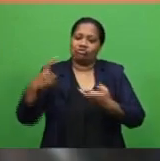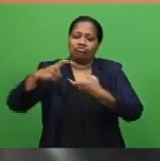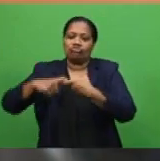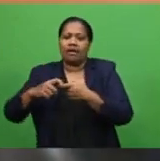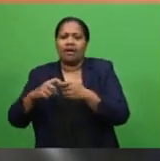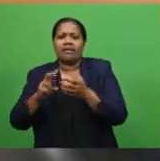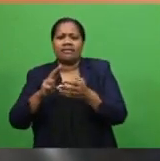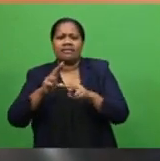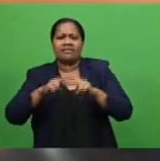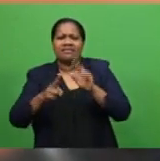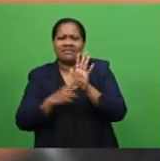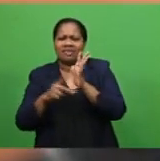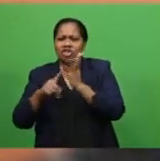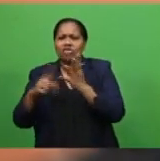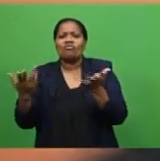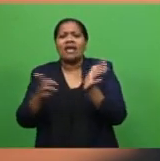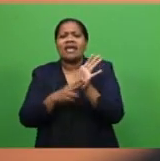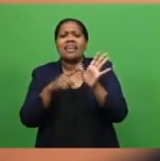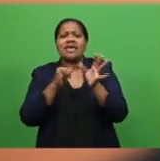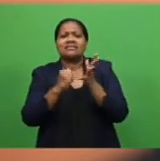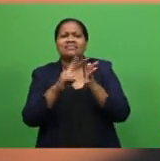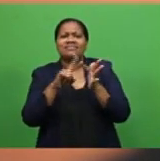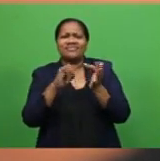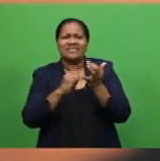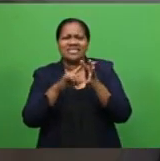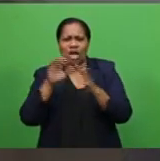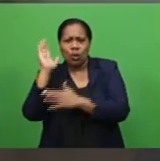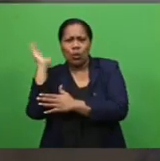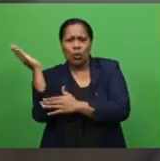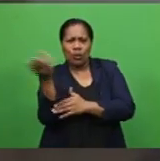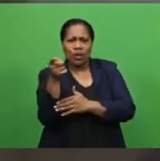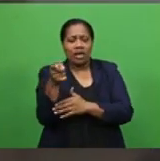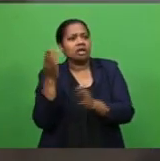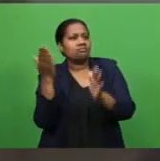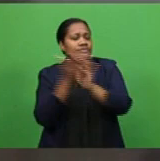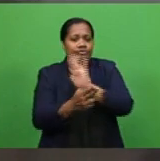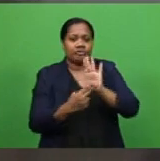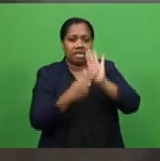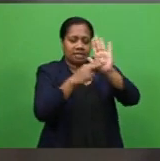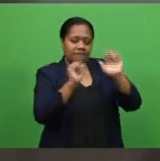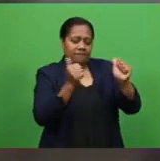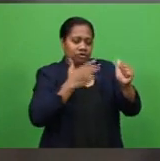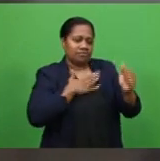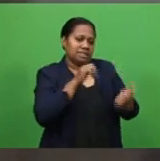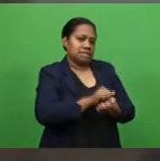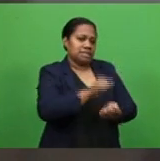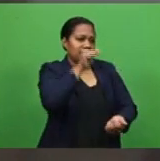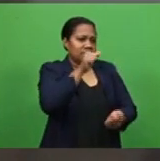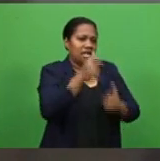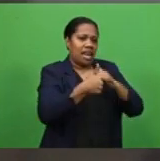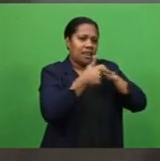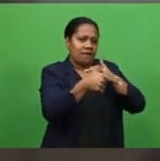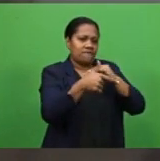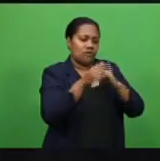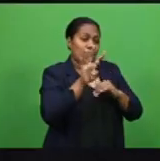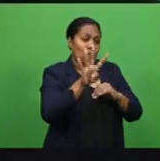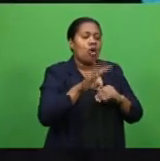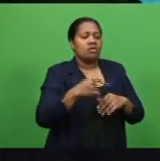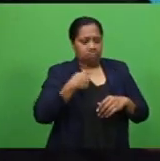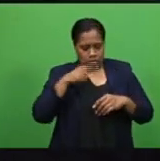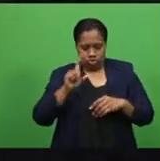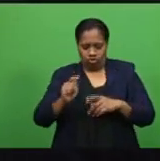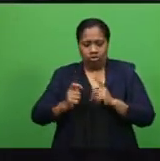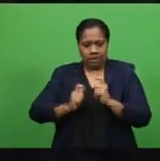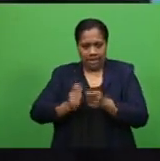From there I had gone down to Nandi, finished off certificate level, which was certificate 4, and then I did a trade test as well. Since